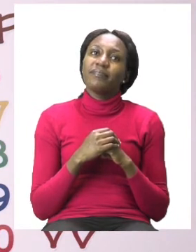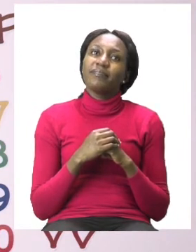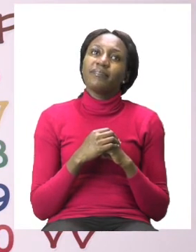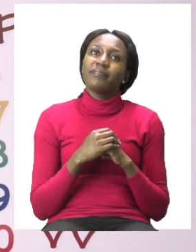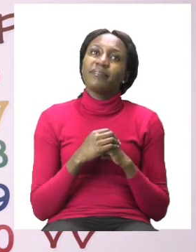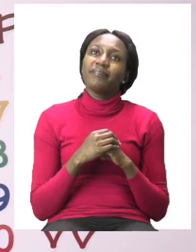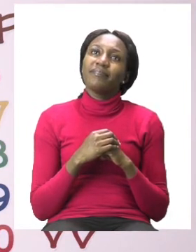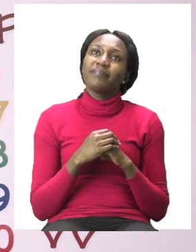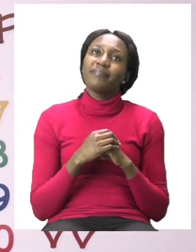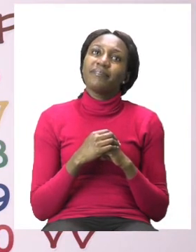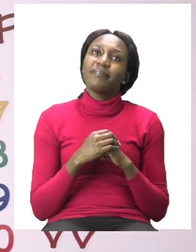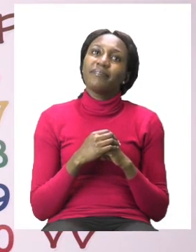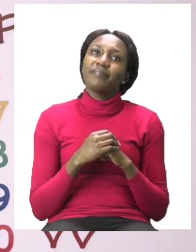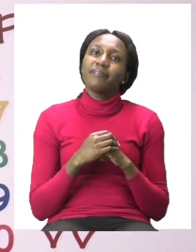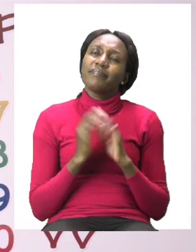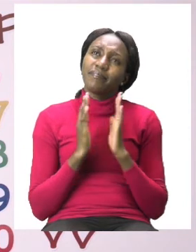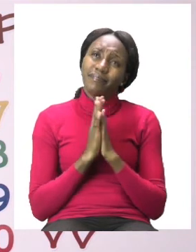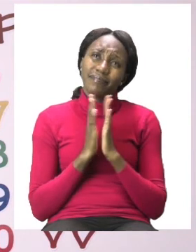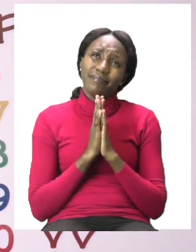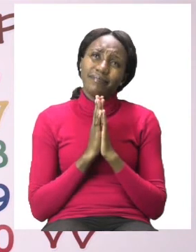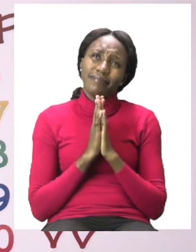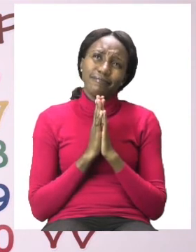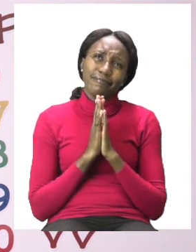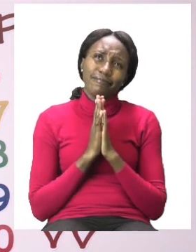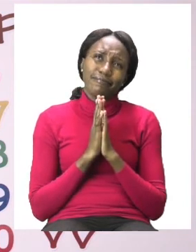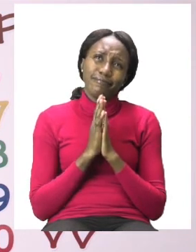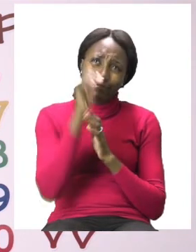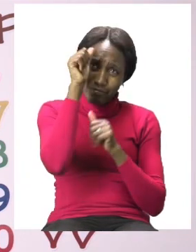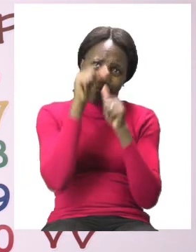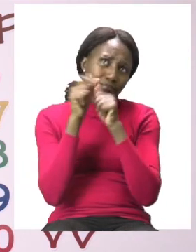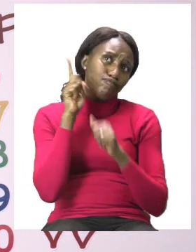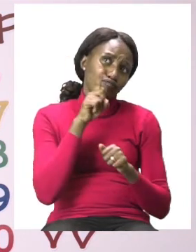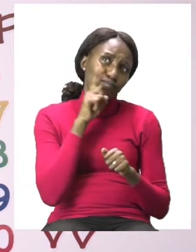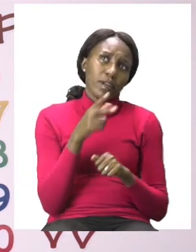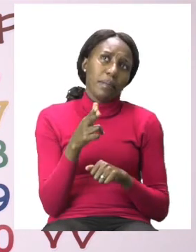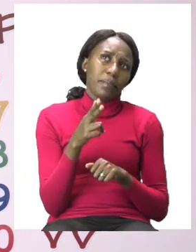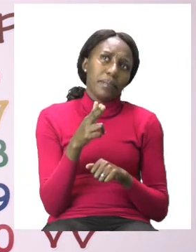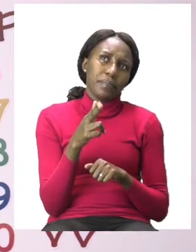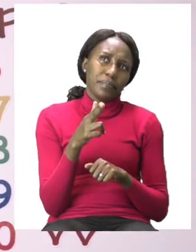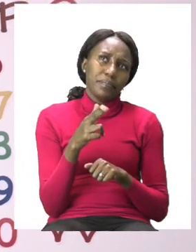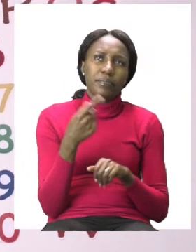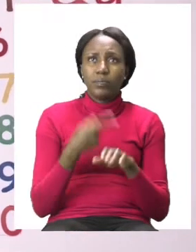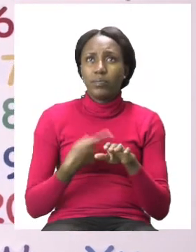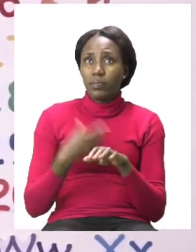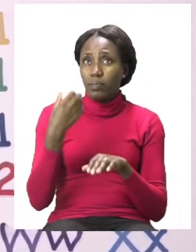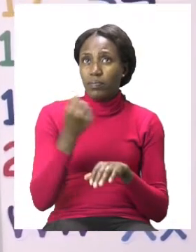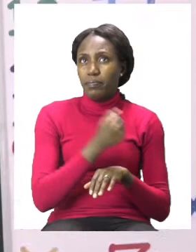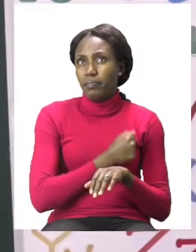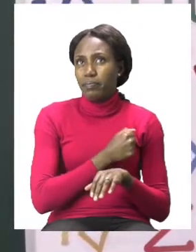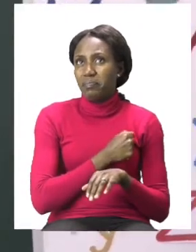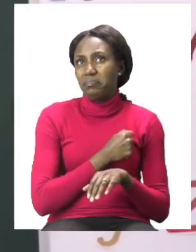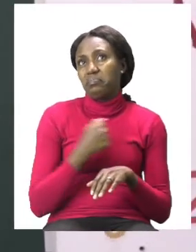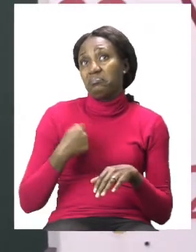boys and girls, when you are going to be cutting out, make sure that you use a pair of scissors with an adult. A pair of